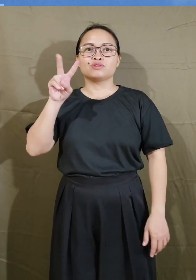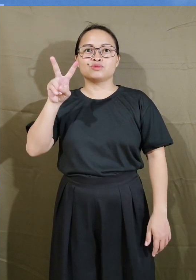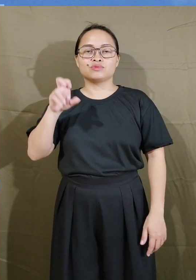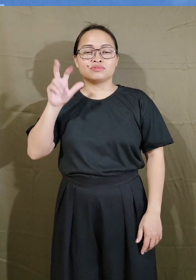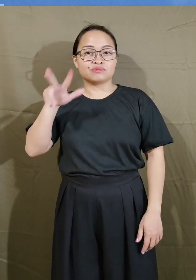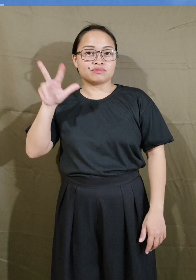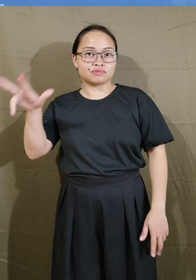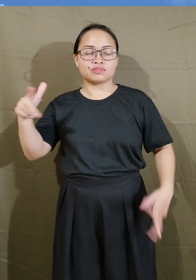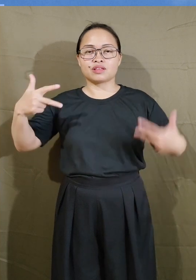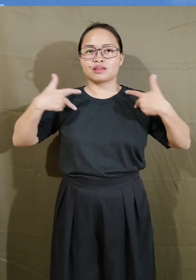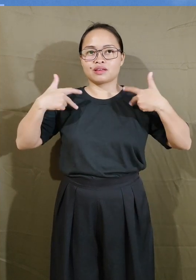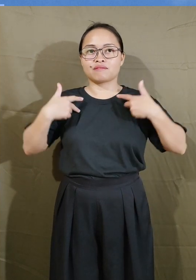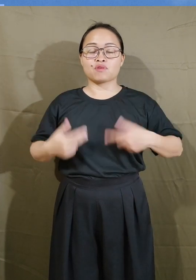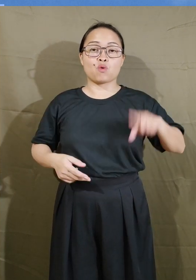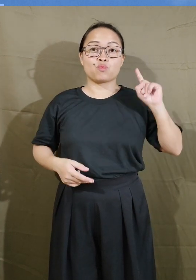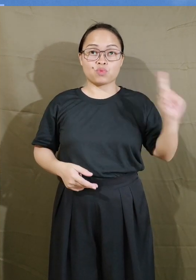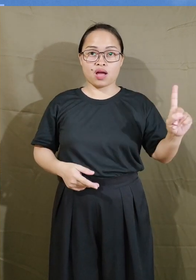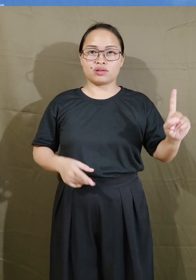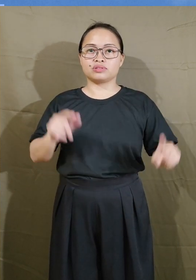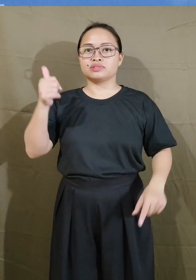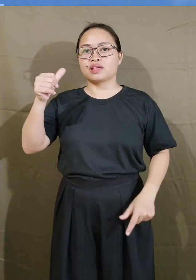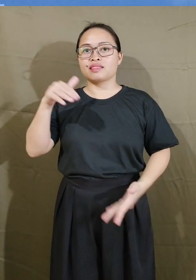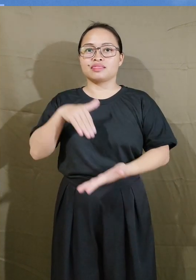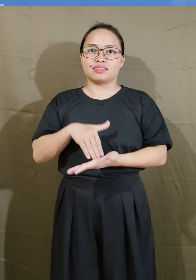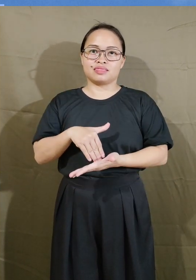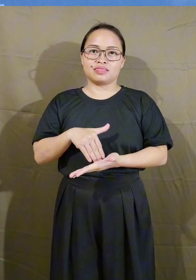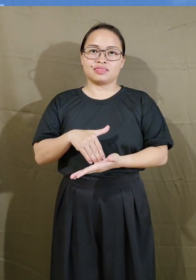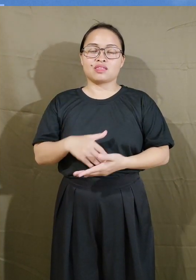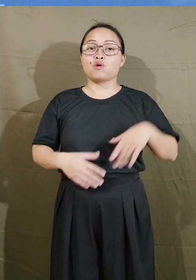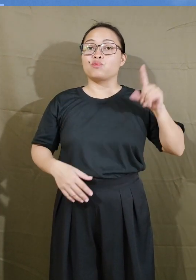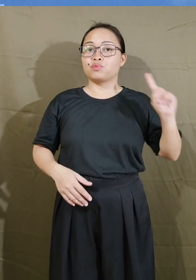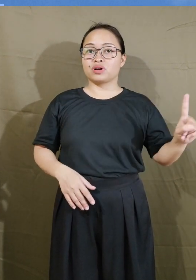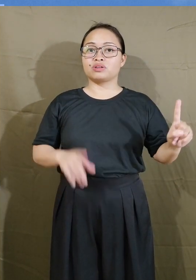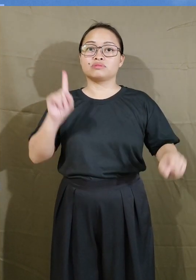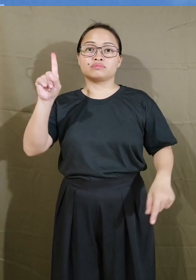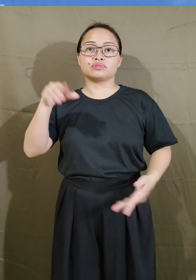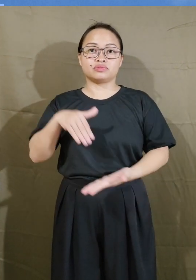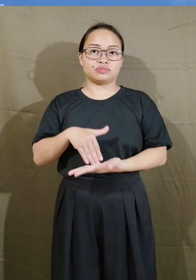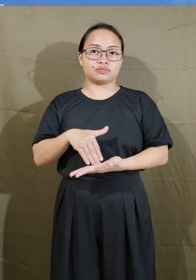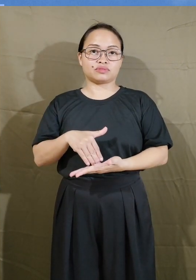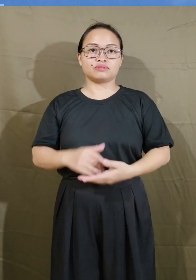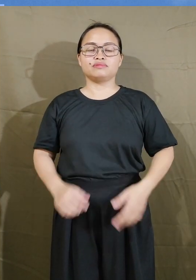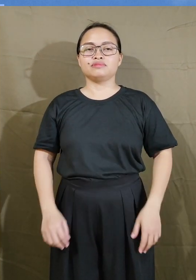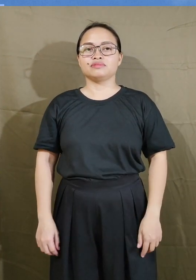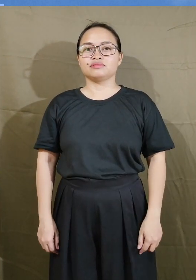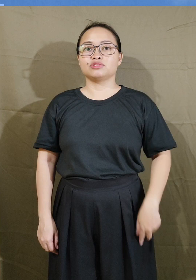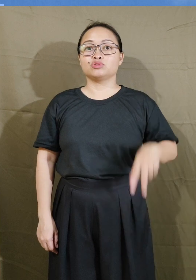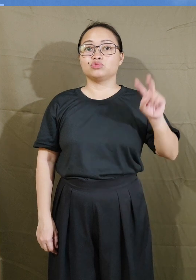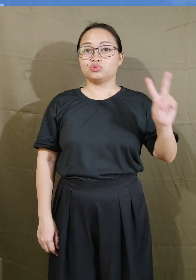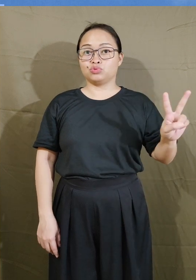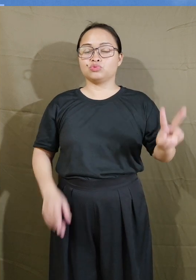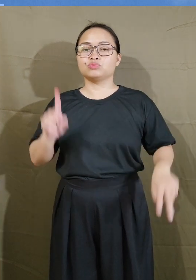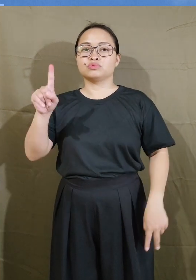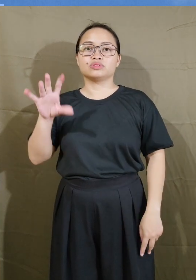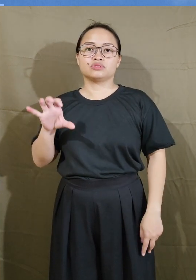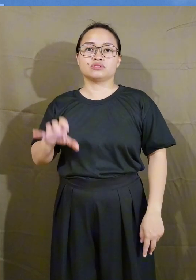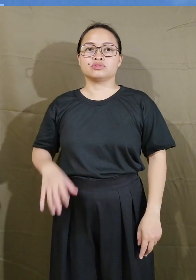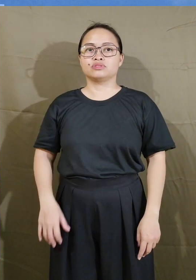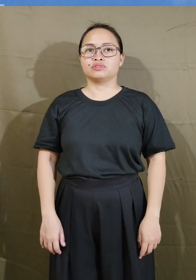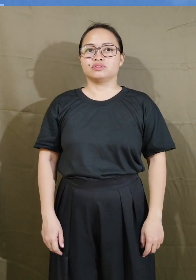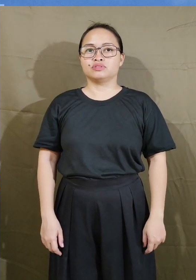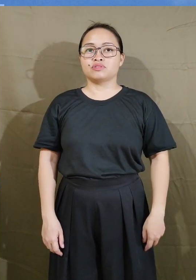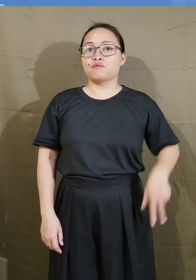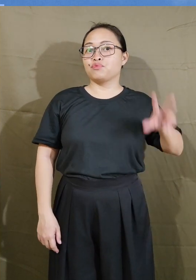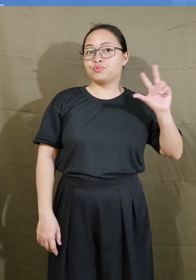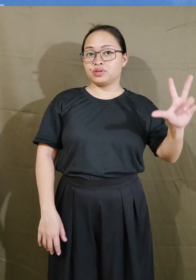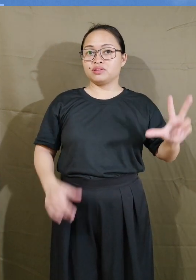11,233 has 1 10,000, 1 1,000, 2